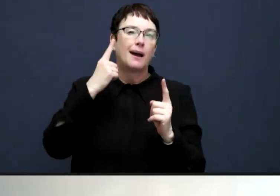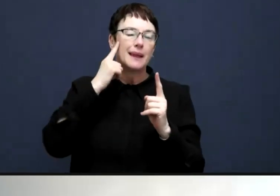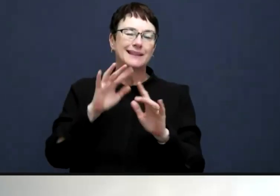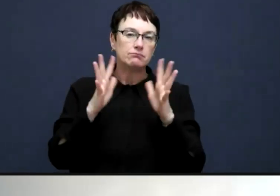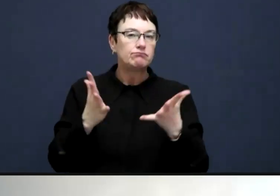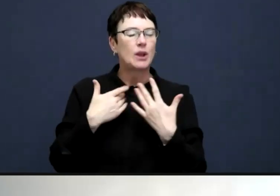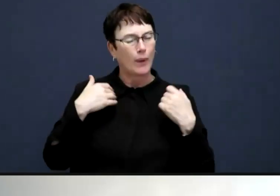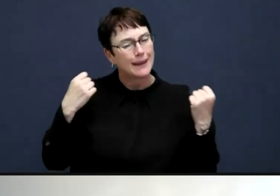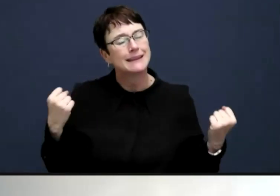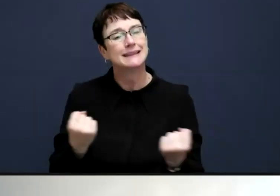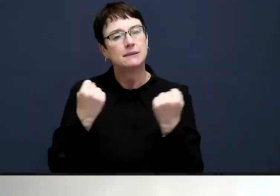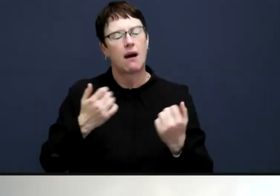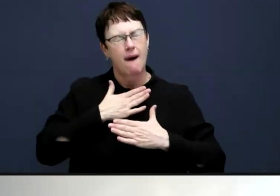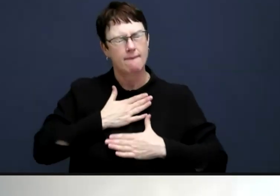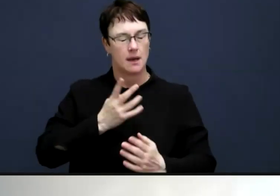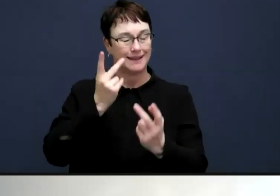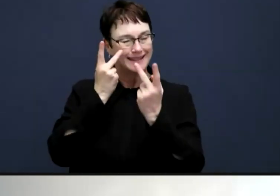think one of the handicaps,